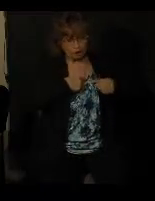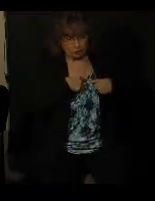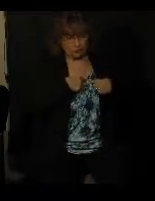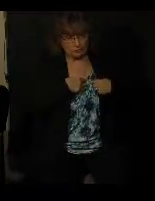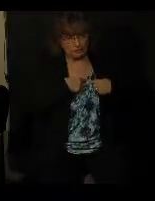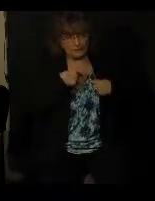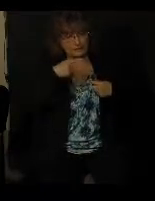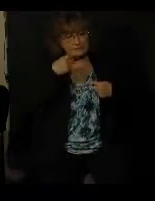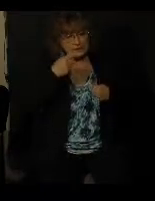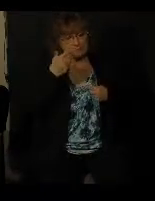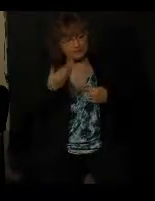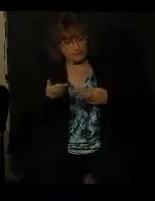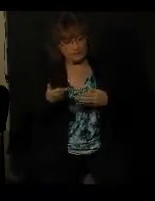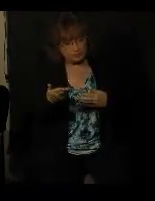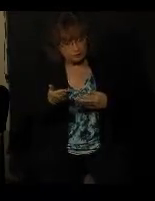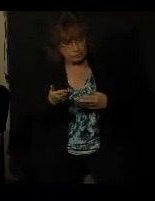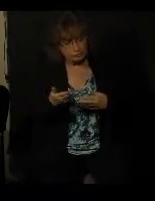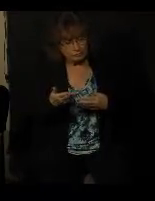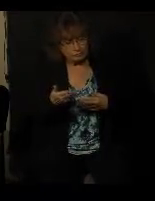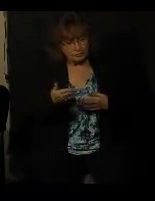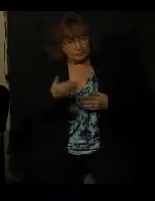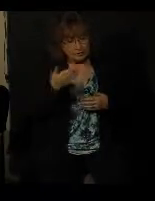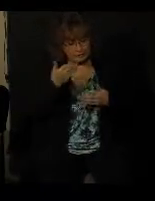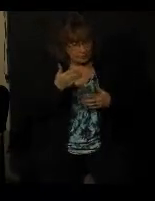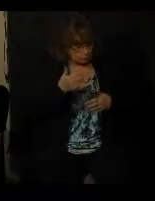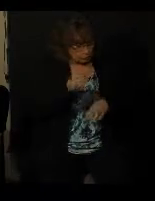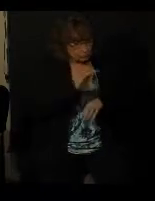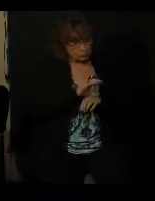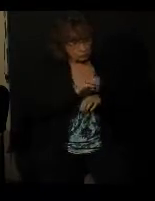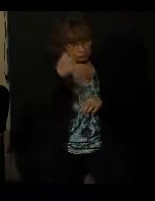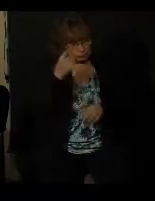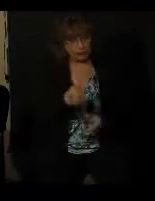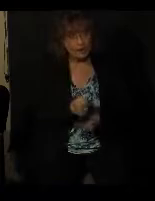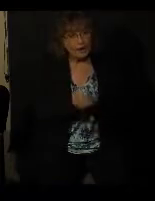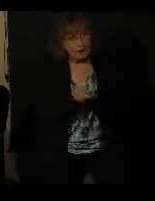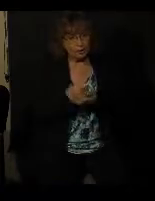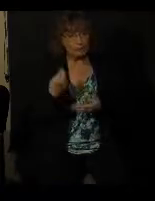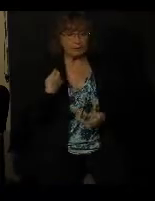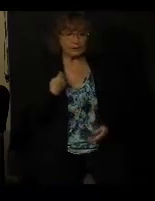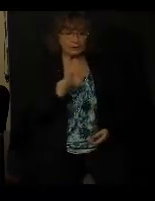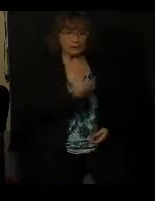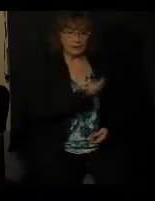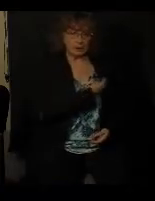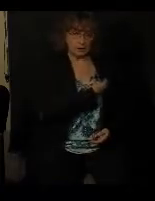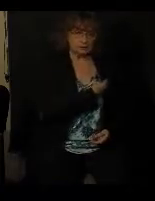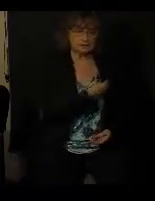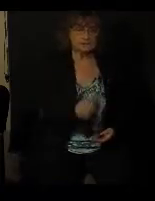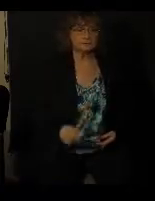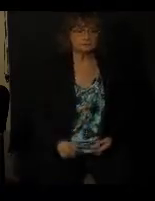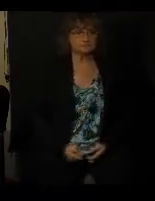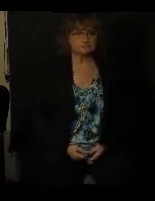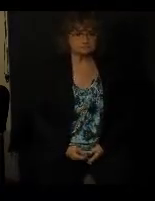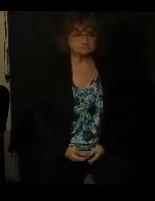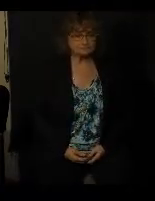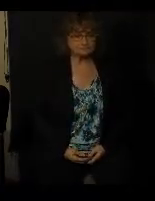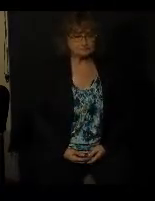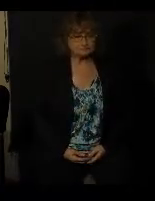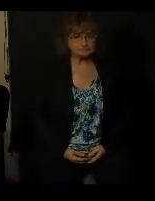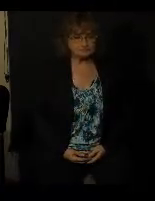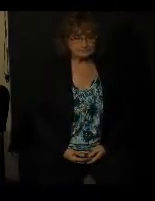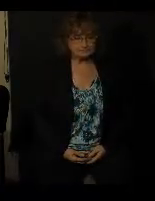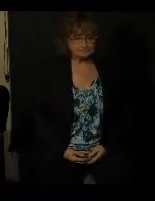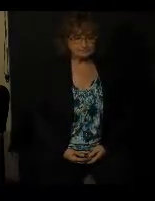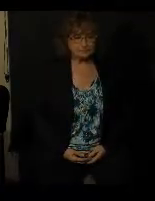pressure on them because they were making it new for Thursday night. And I said, oh, by the way, I need that Monday. I said, we're going to show it to the